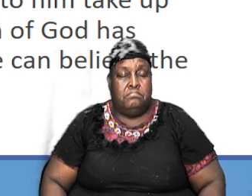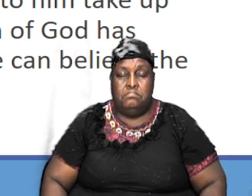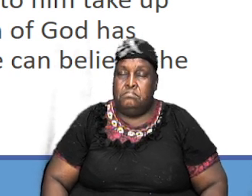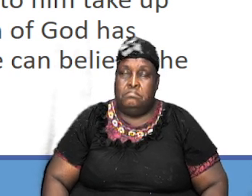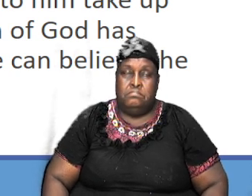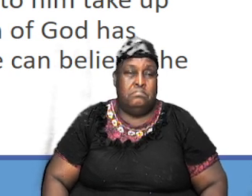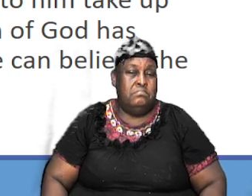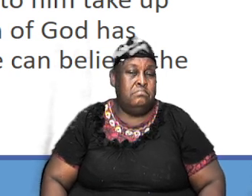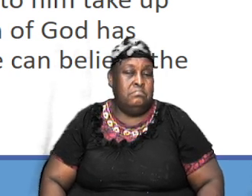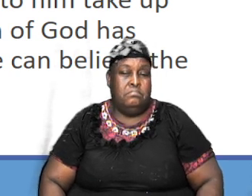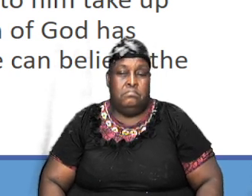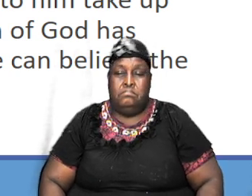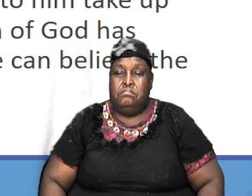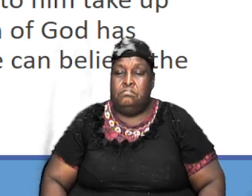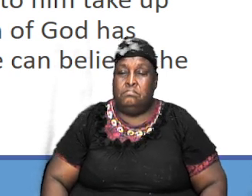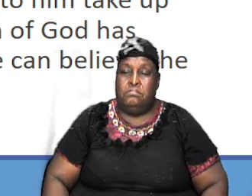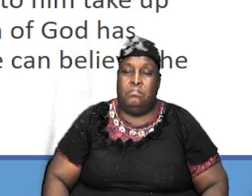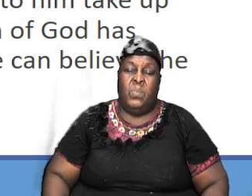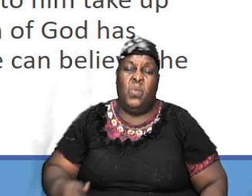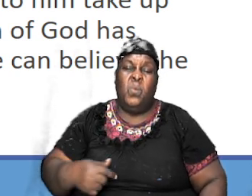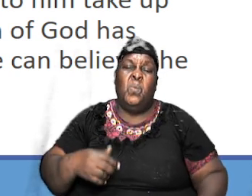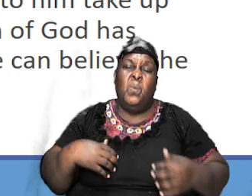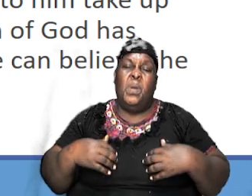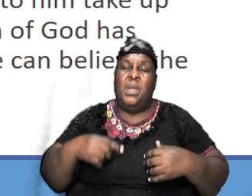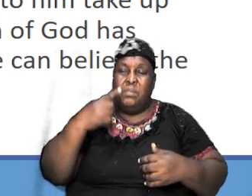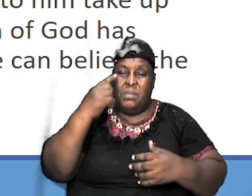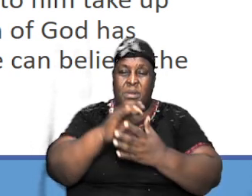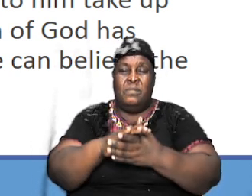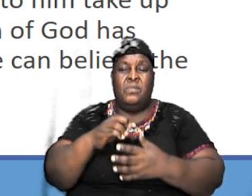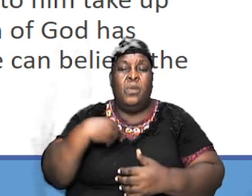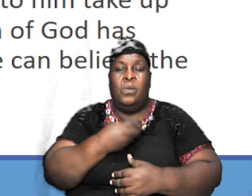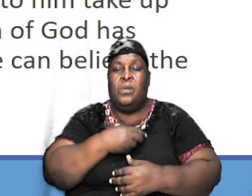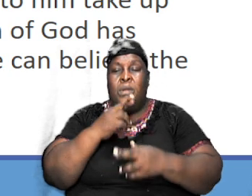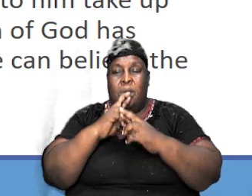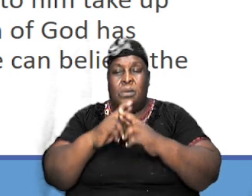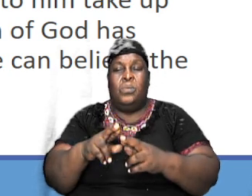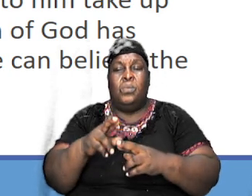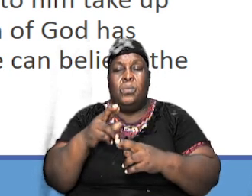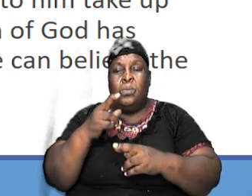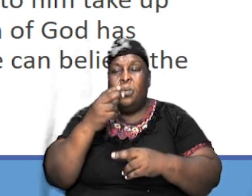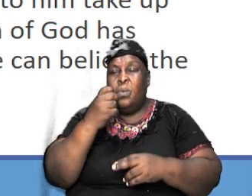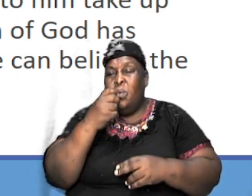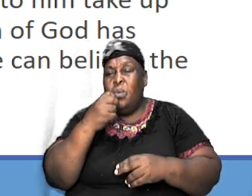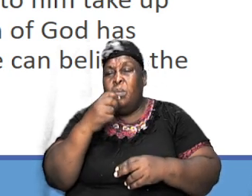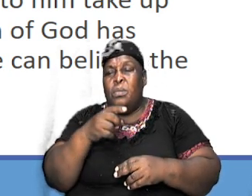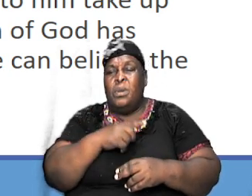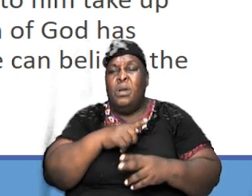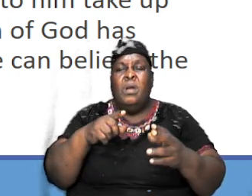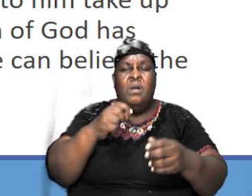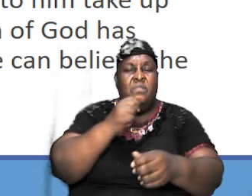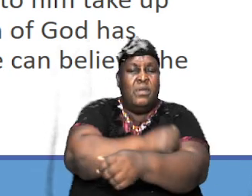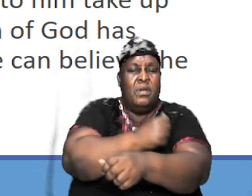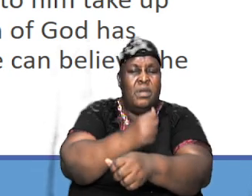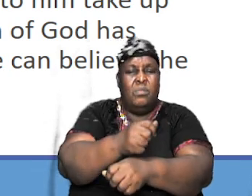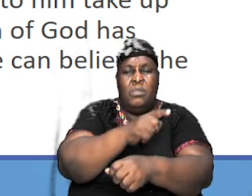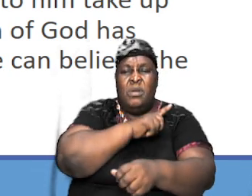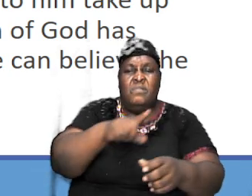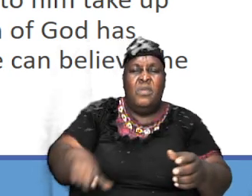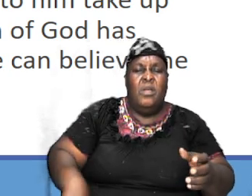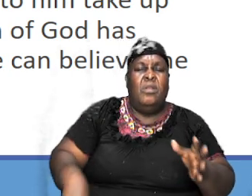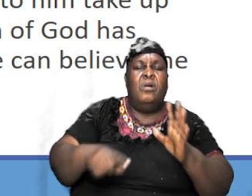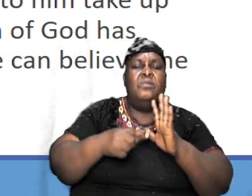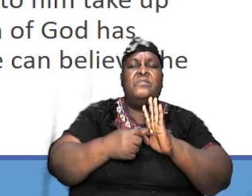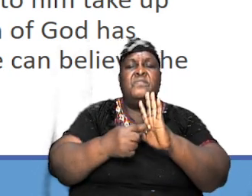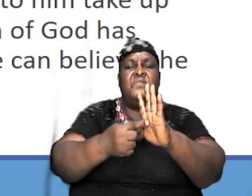Who has believed our report, and to whom is the arm of the Lord revealed? Go down, I think it's